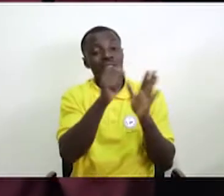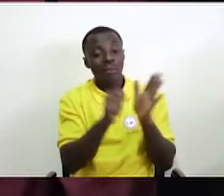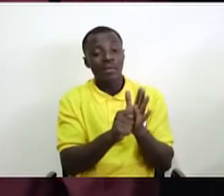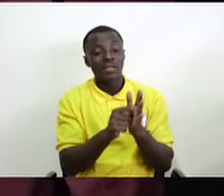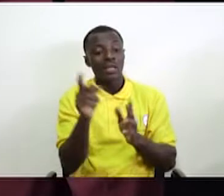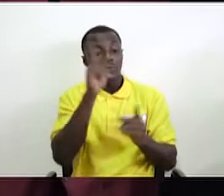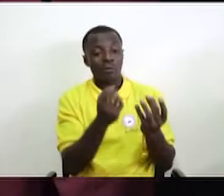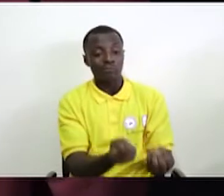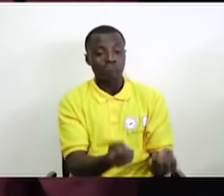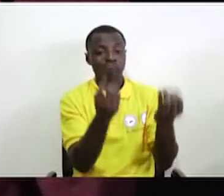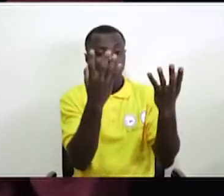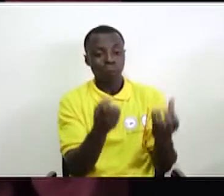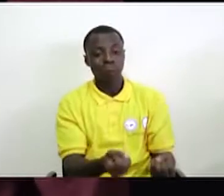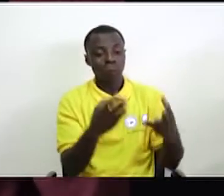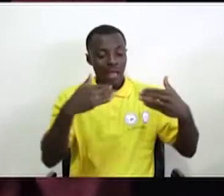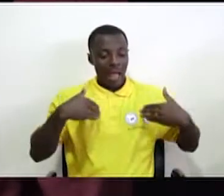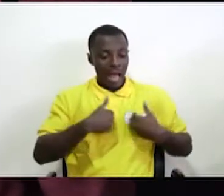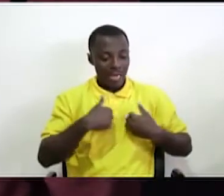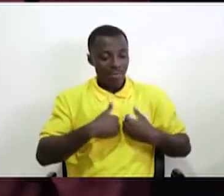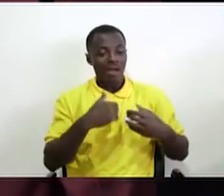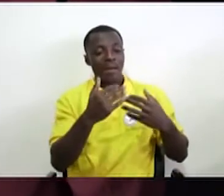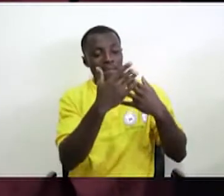Now, as a result, it was